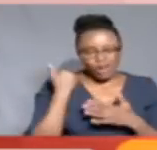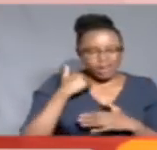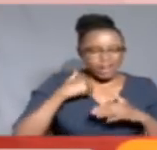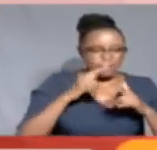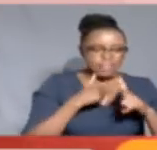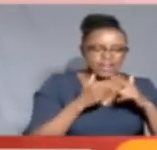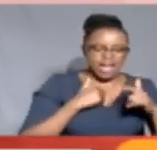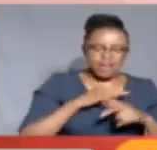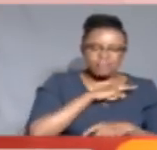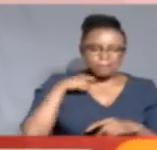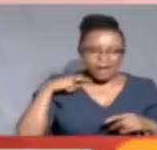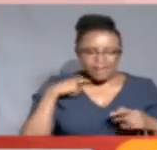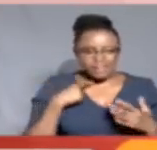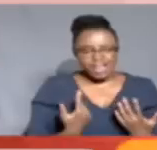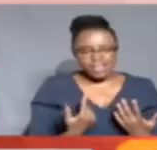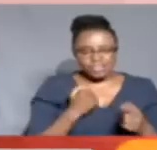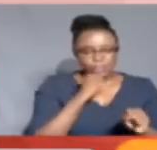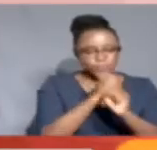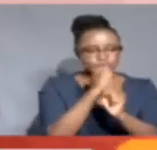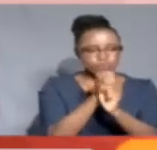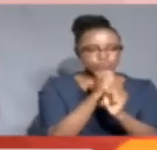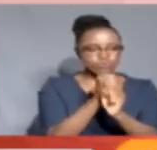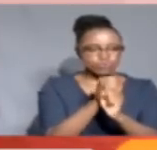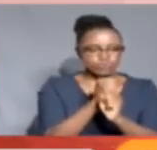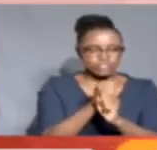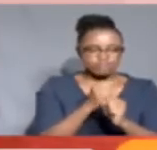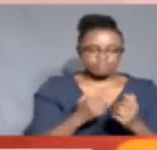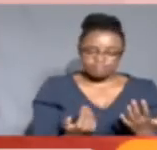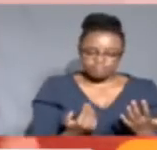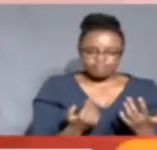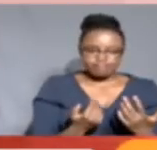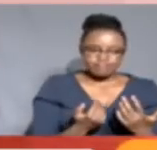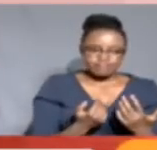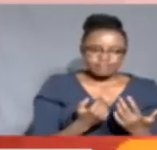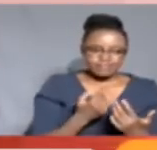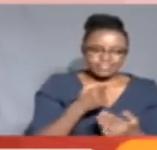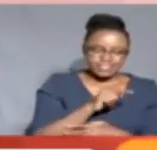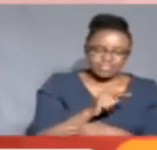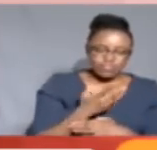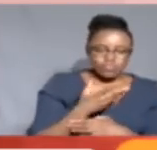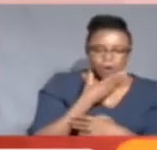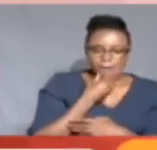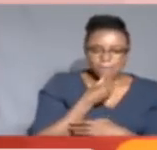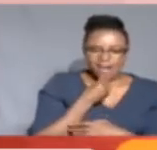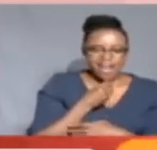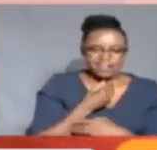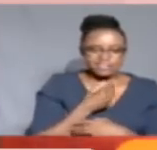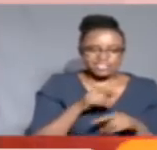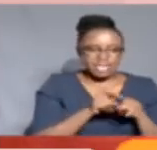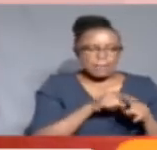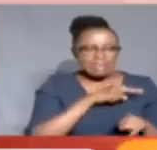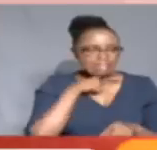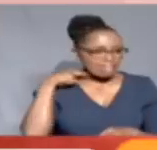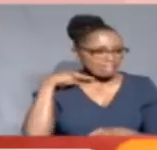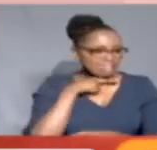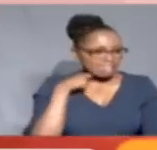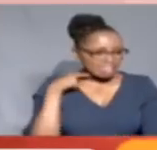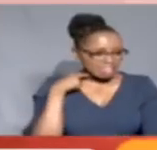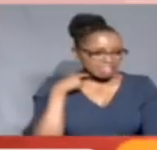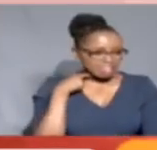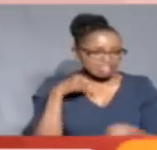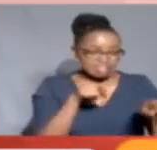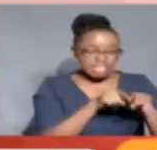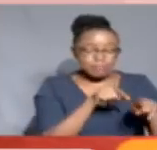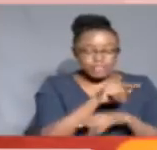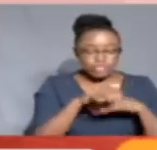commit murder. They commit, they are charged for manslaughter. They are charged for all these actually